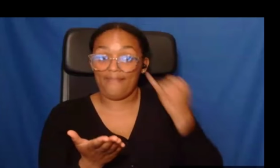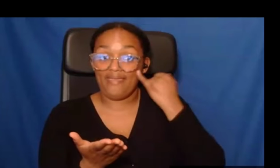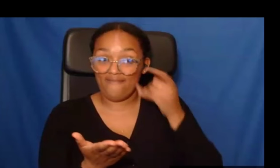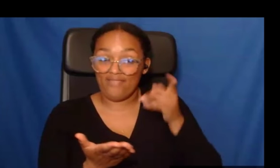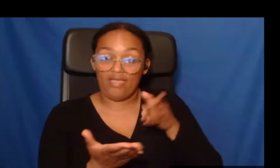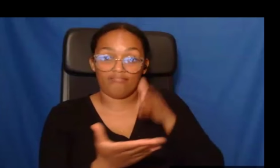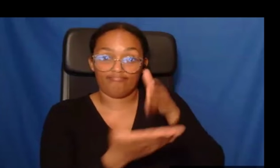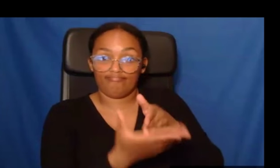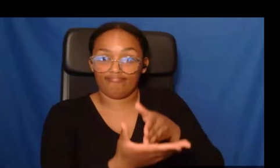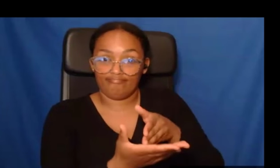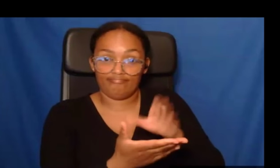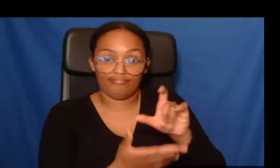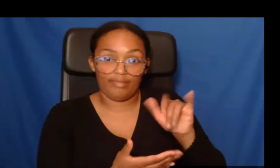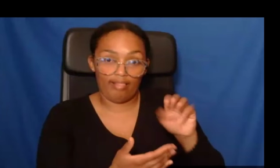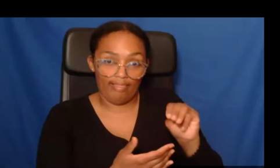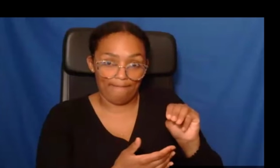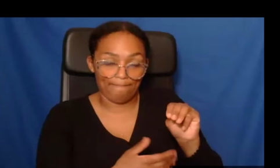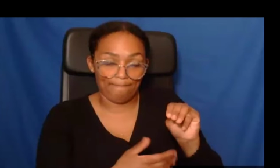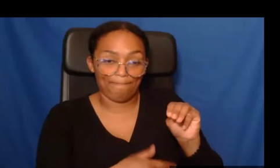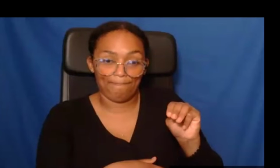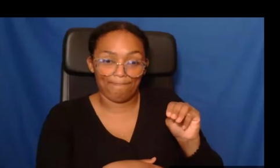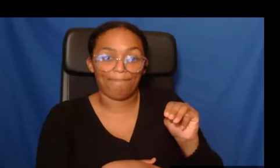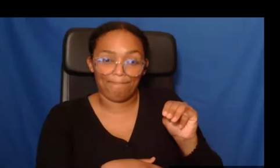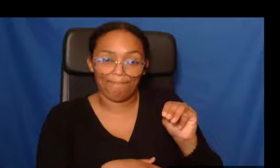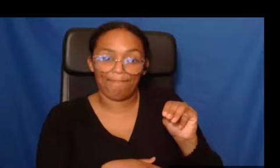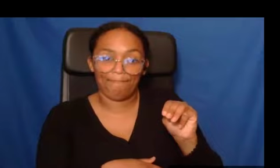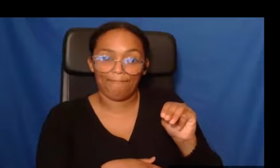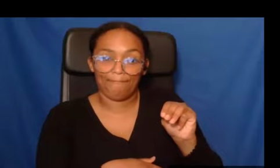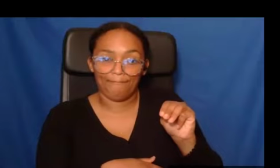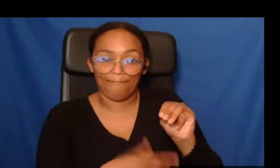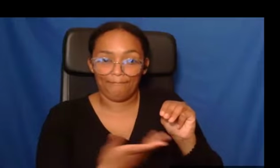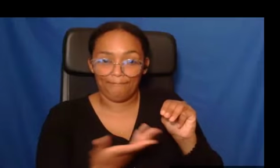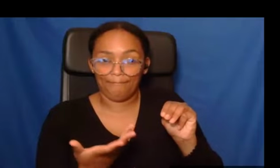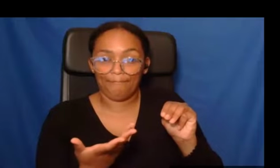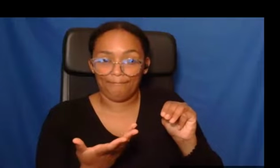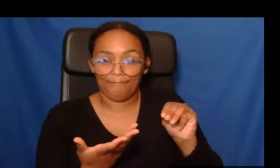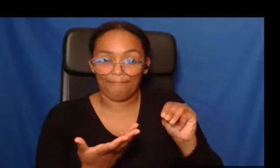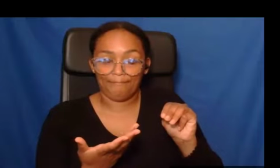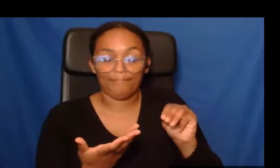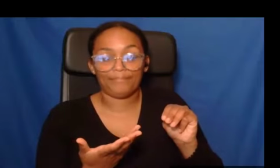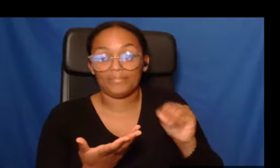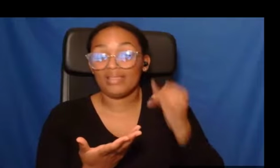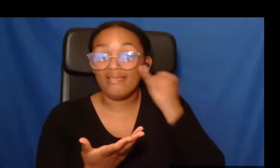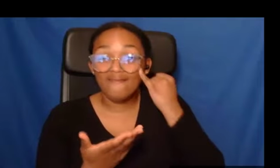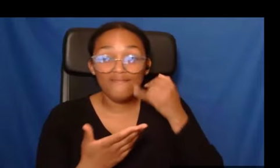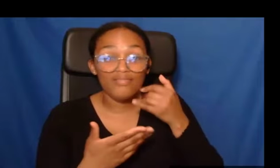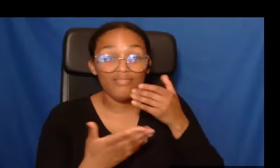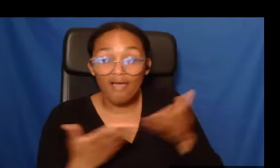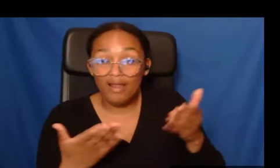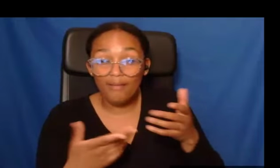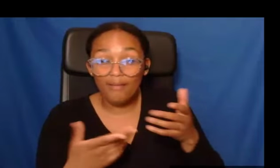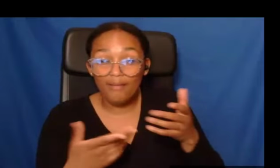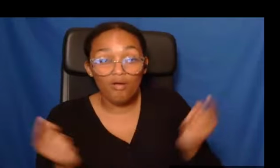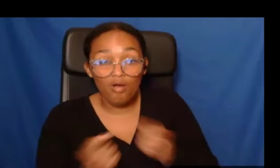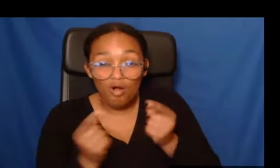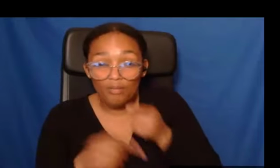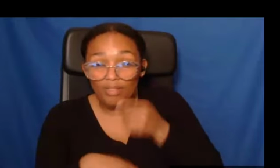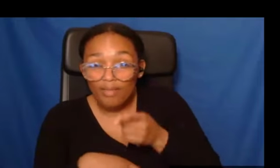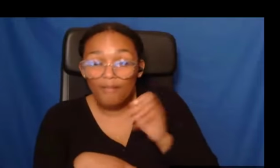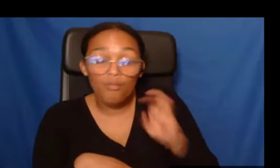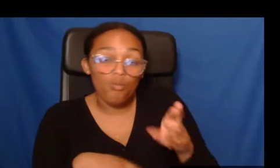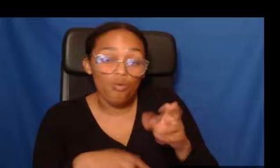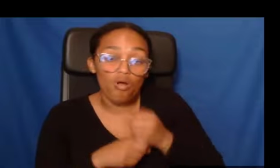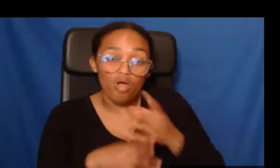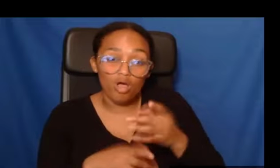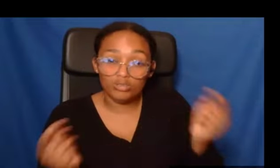manufacturer still can be held liable. And I can tell you, generally, there's something called the shotgun